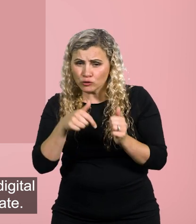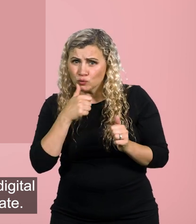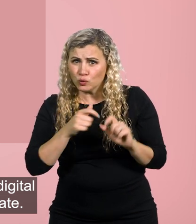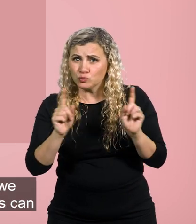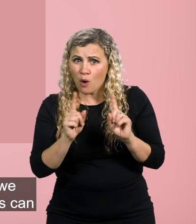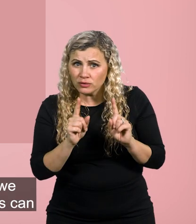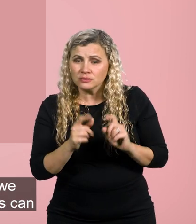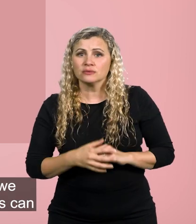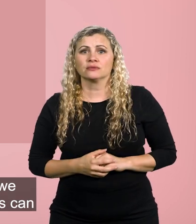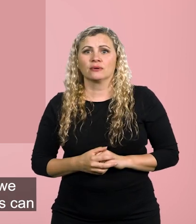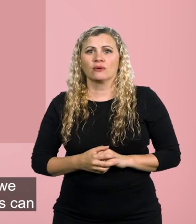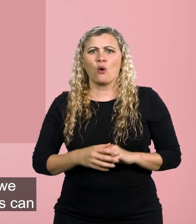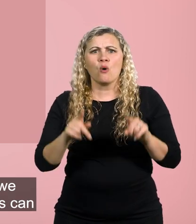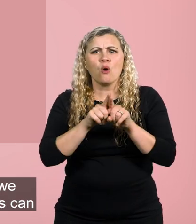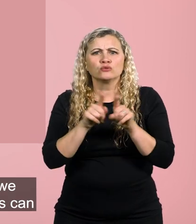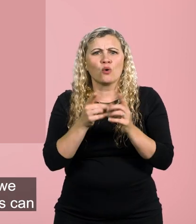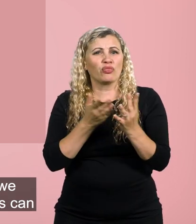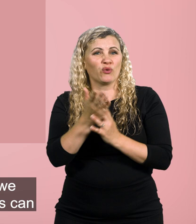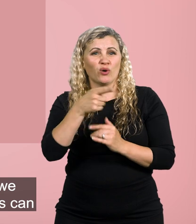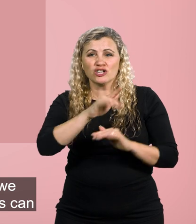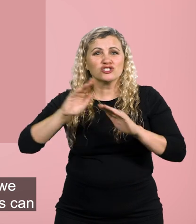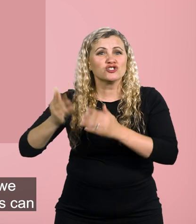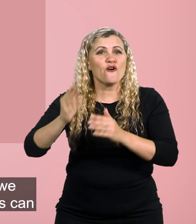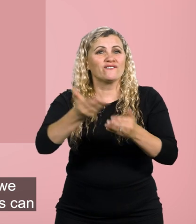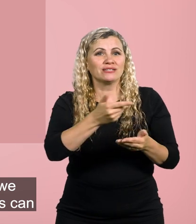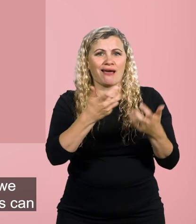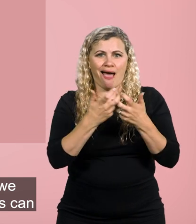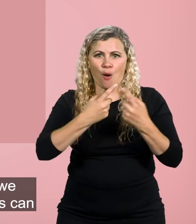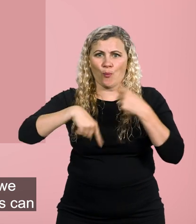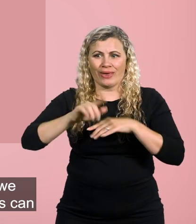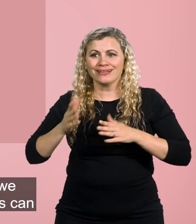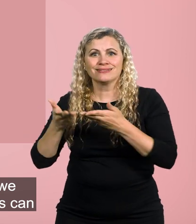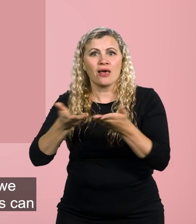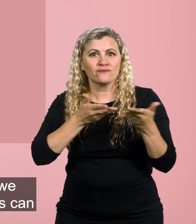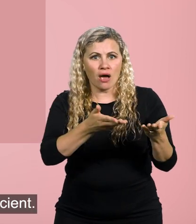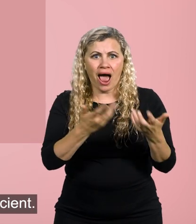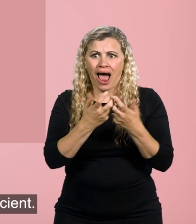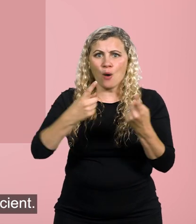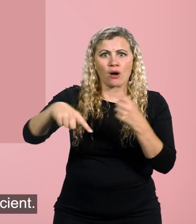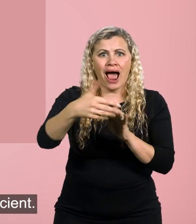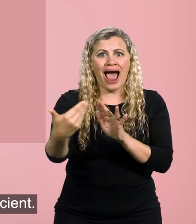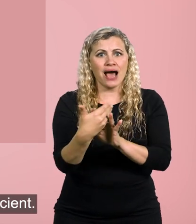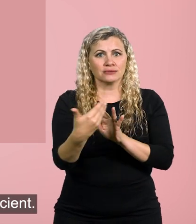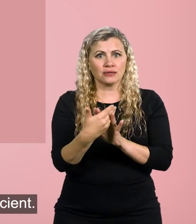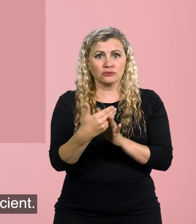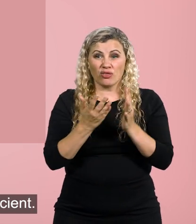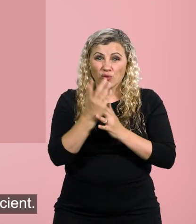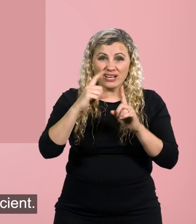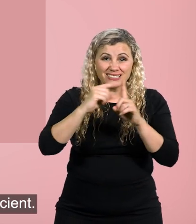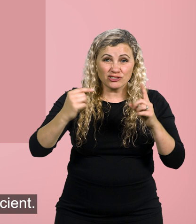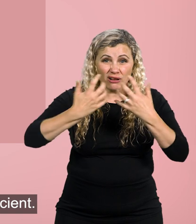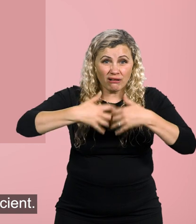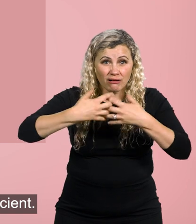appropriate this can be done through the way that we deliver services and how our services can use digital technology